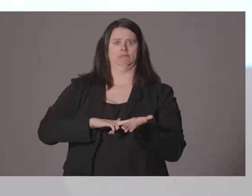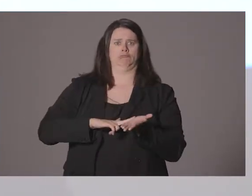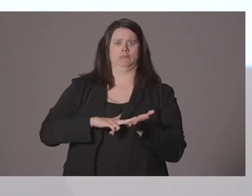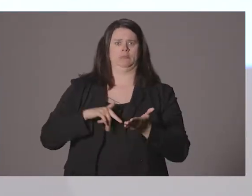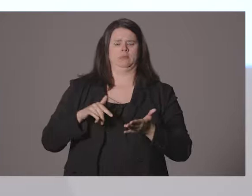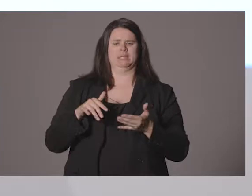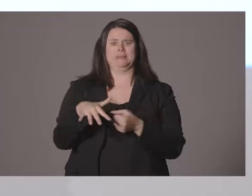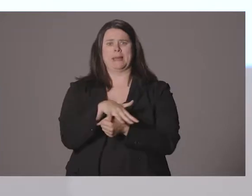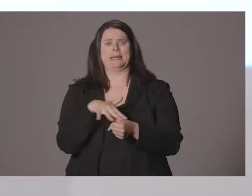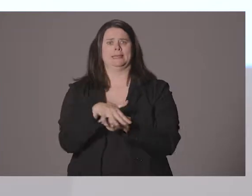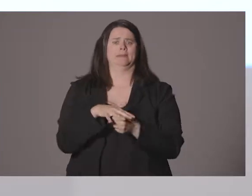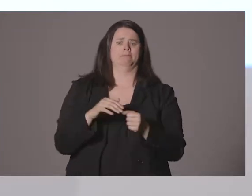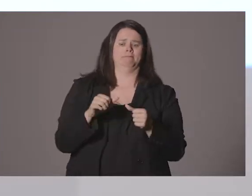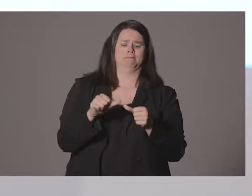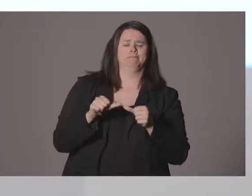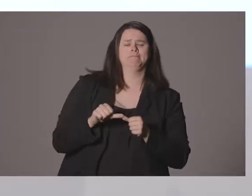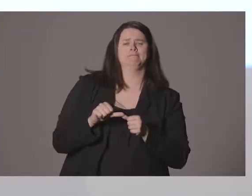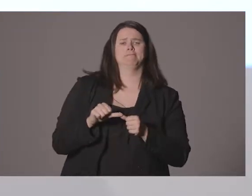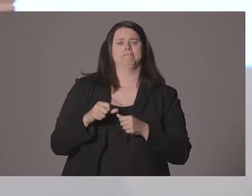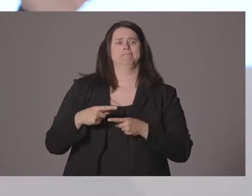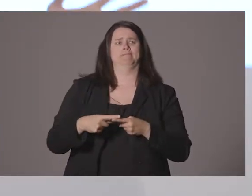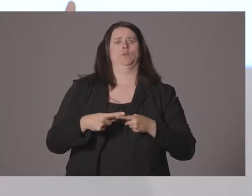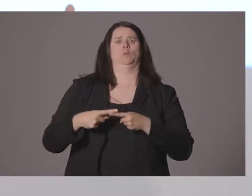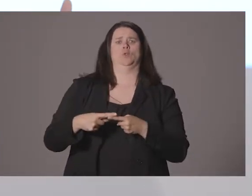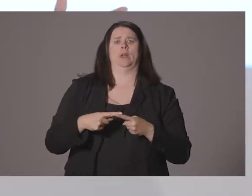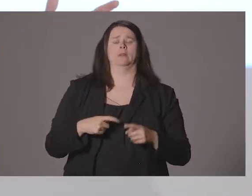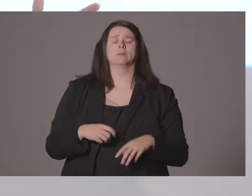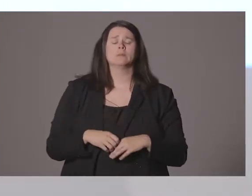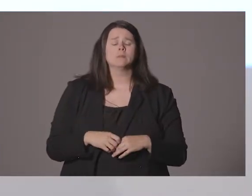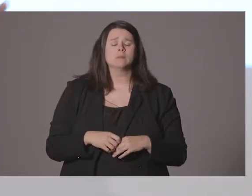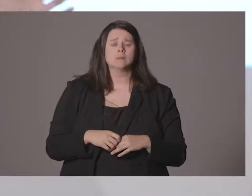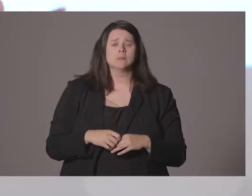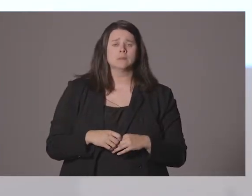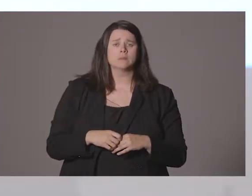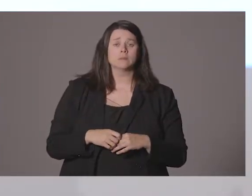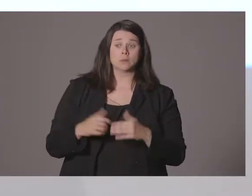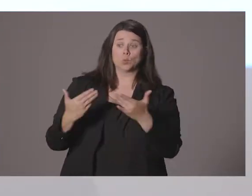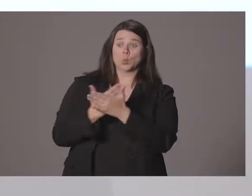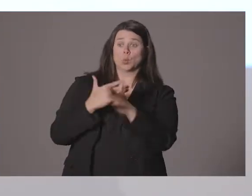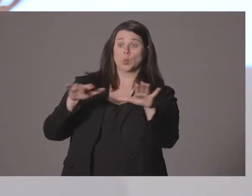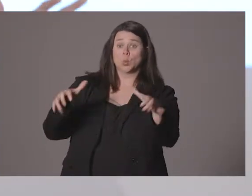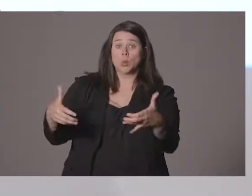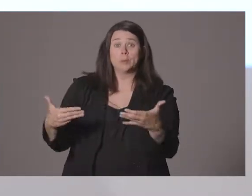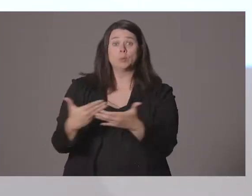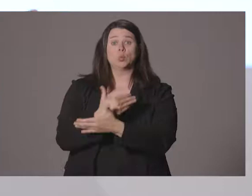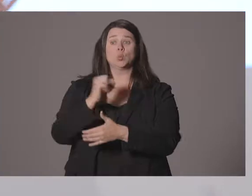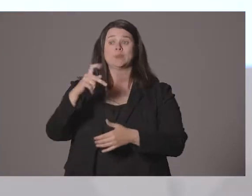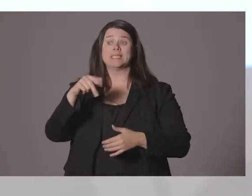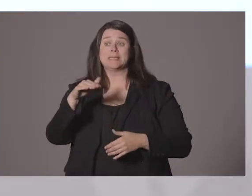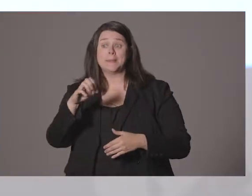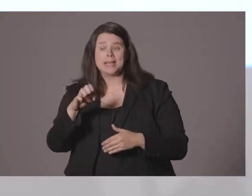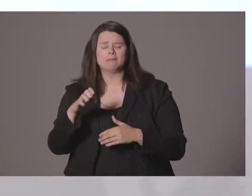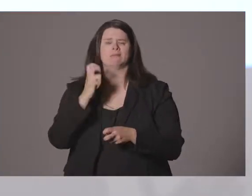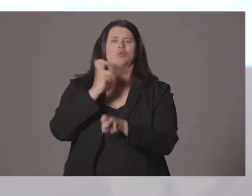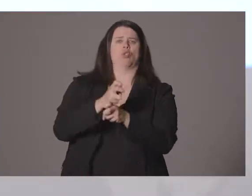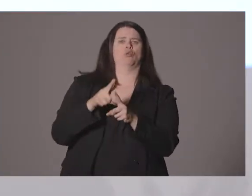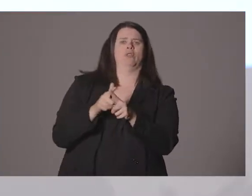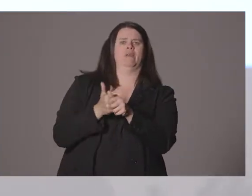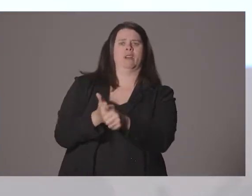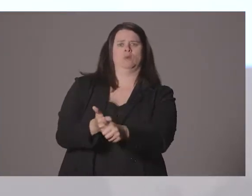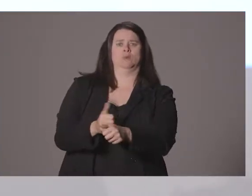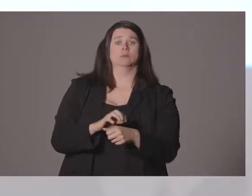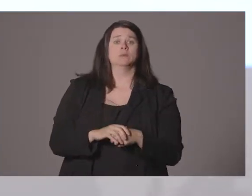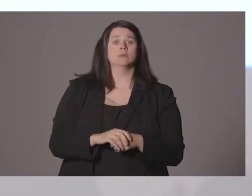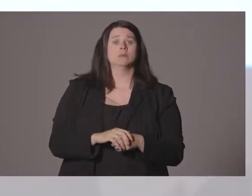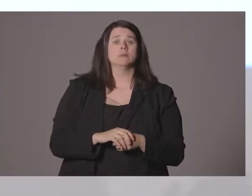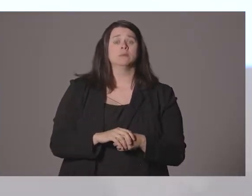really difficult to track and be aware of a whole new group, a whole new space. And so it's a little bit